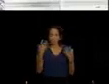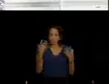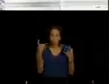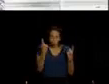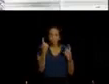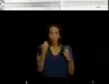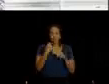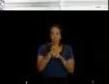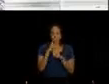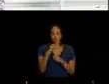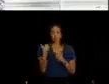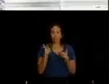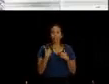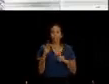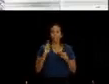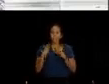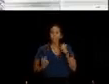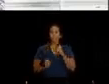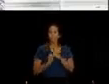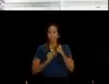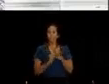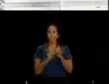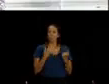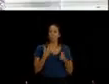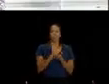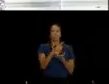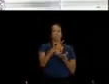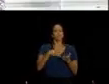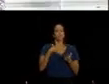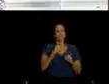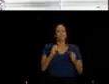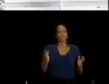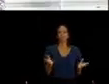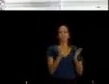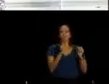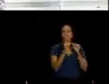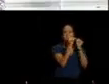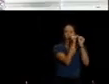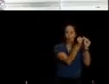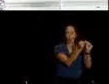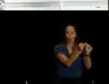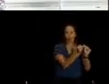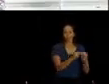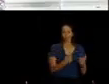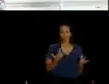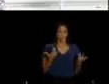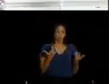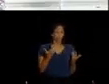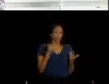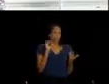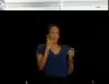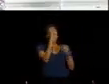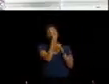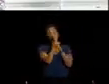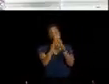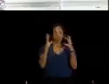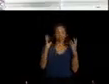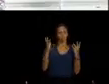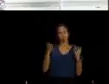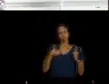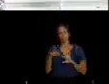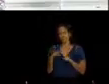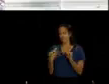make you feel like you can keep going. I'm so grateful that I have both my friends and my family. Some of my family is here